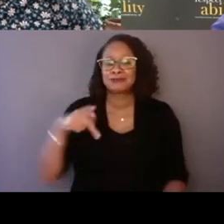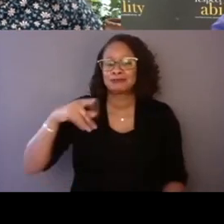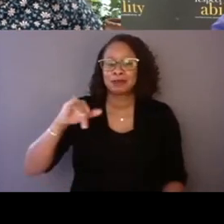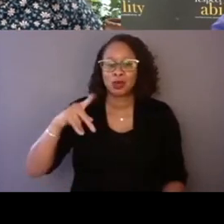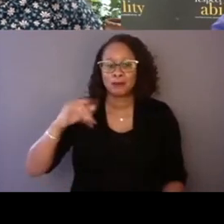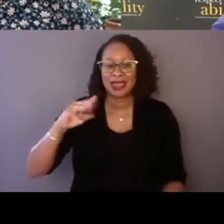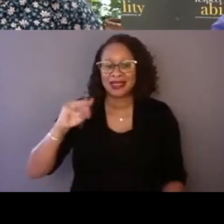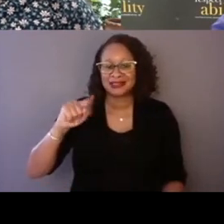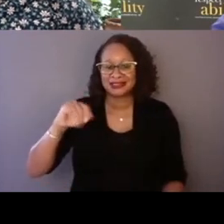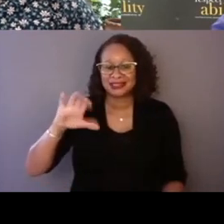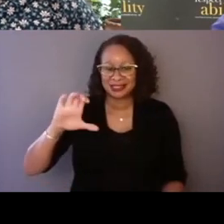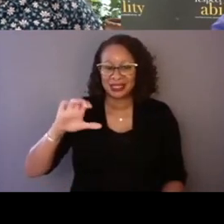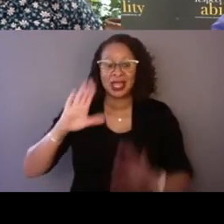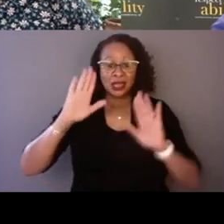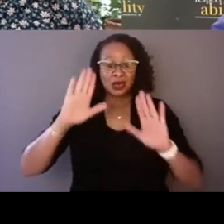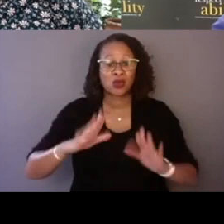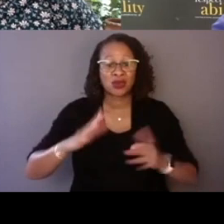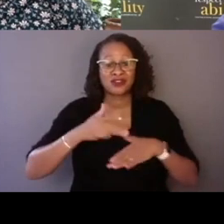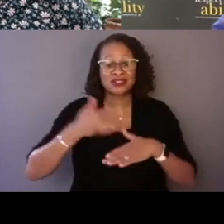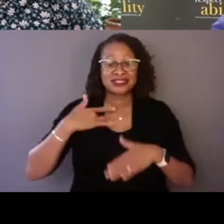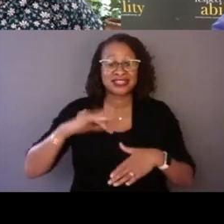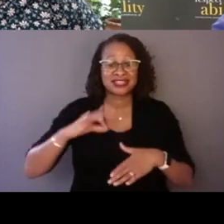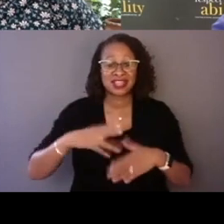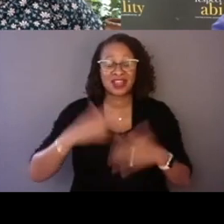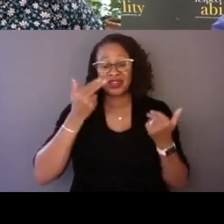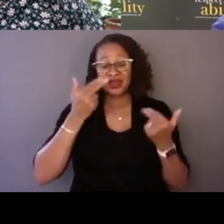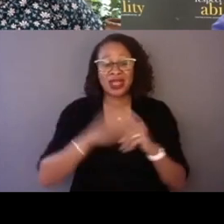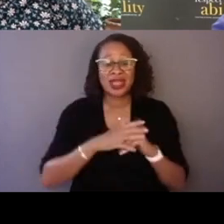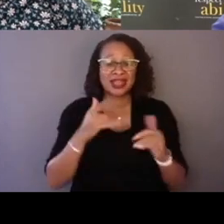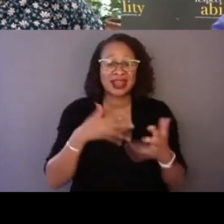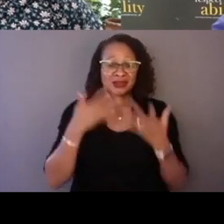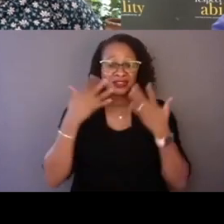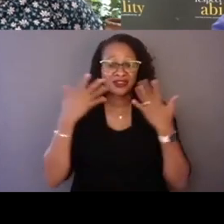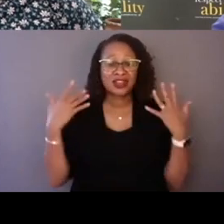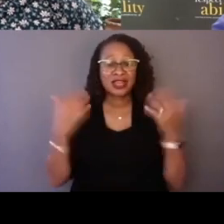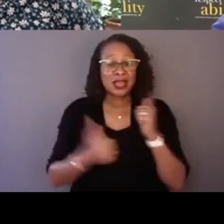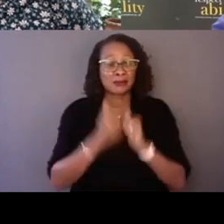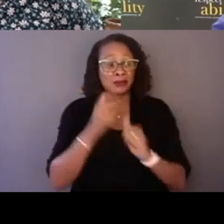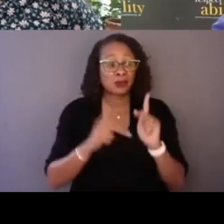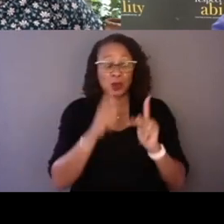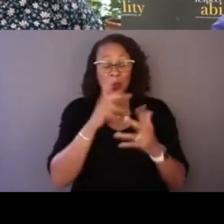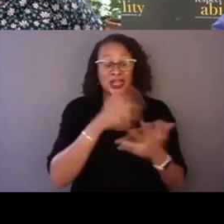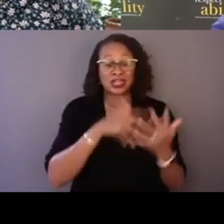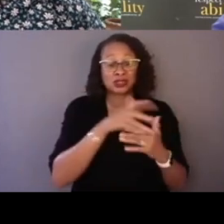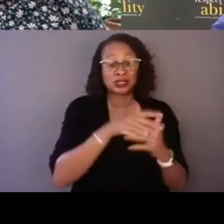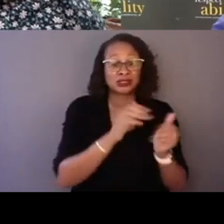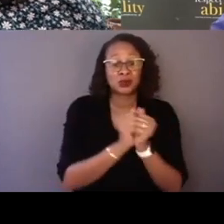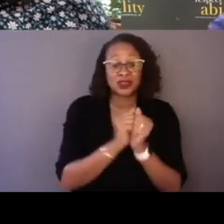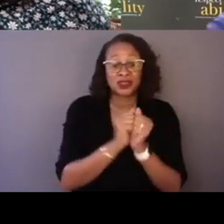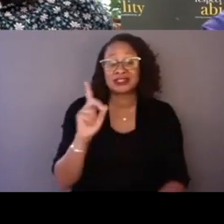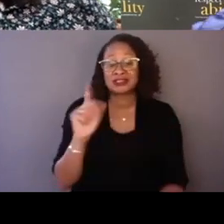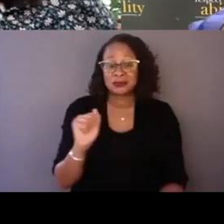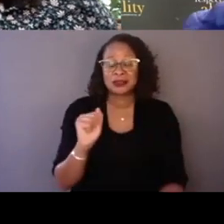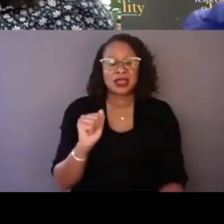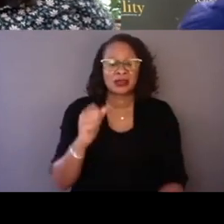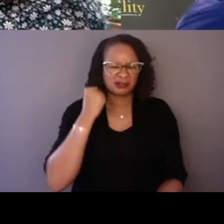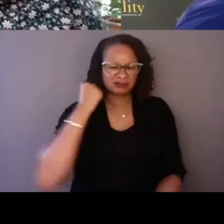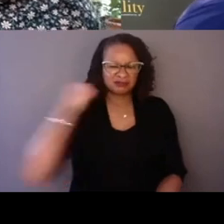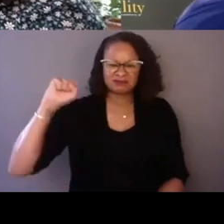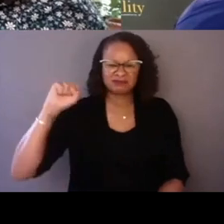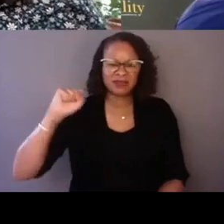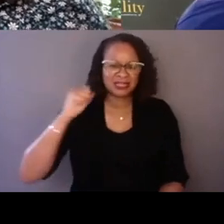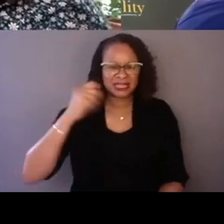and I was just friendly. And most people that he had interacted with disabilities were militant and